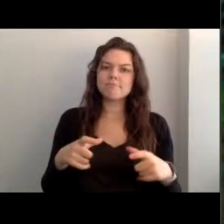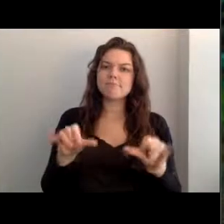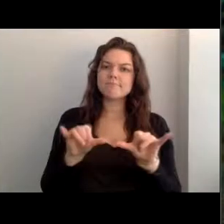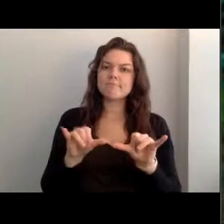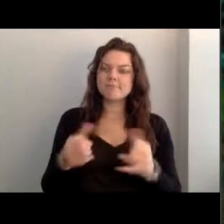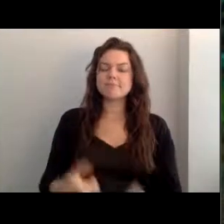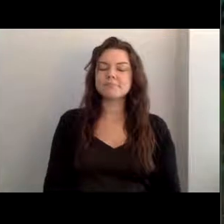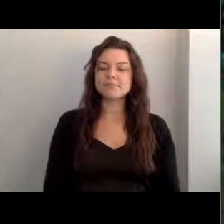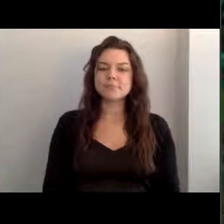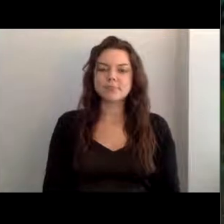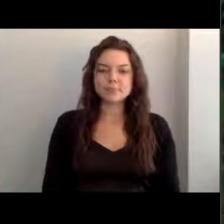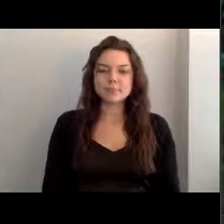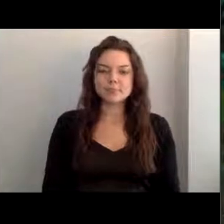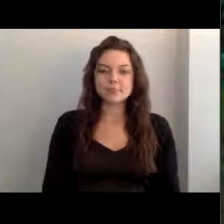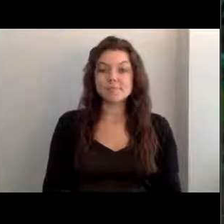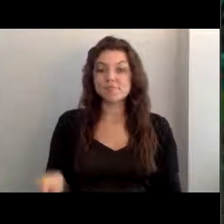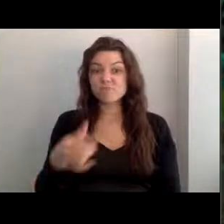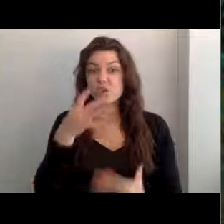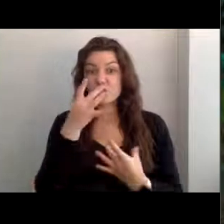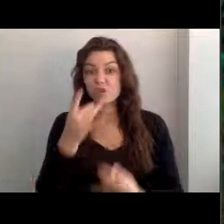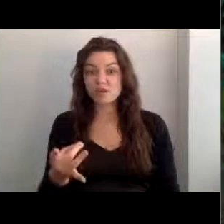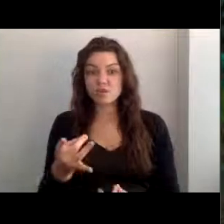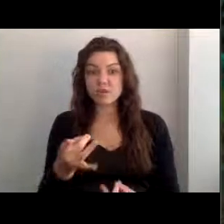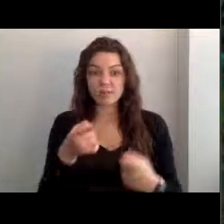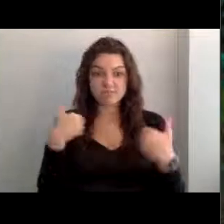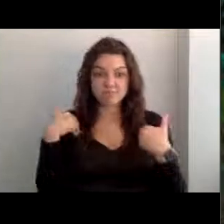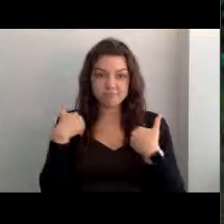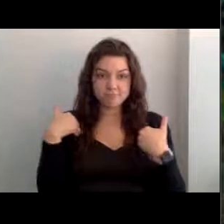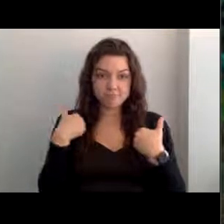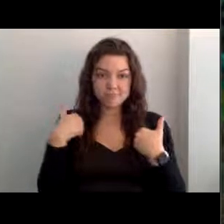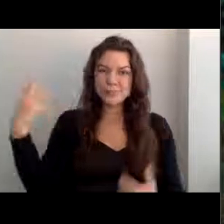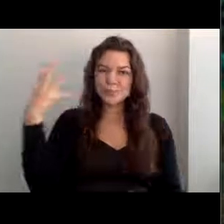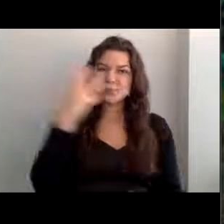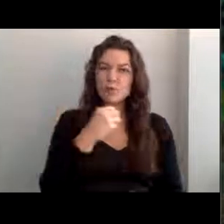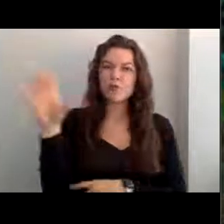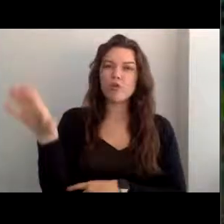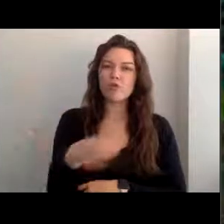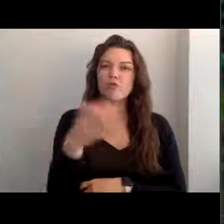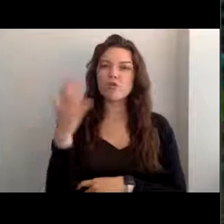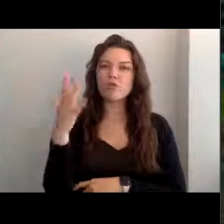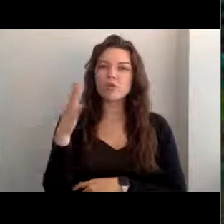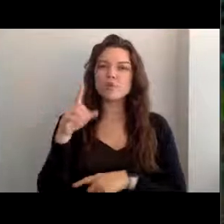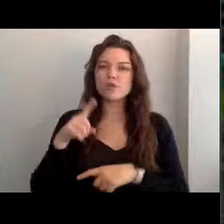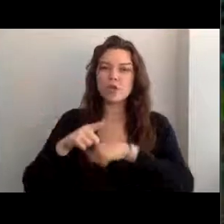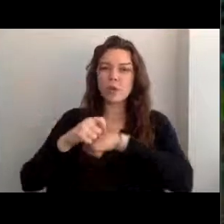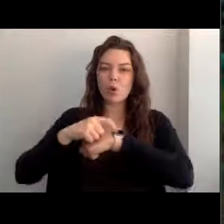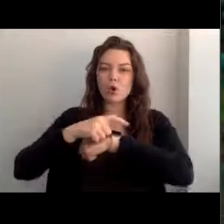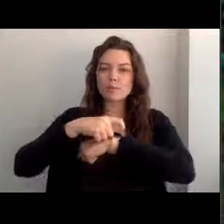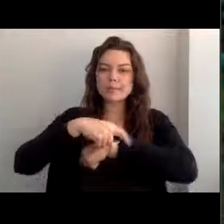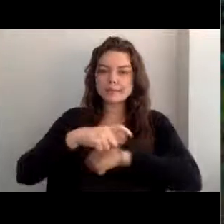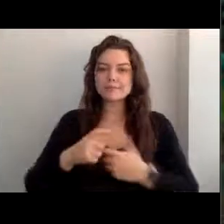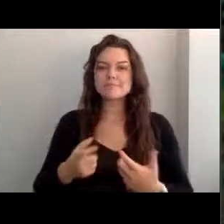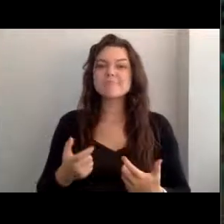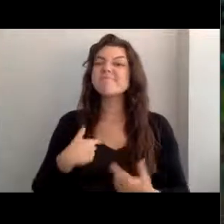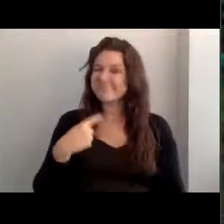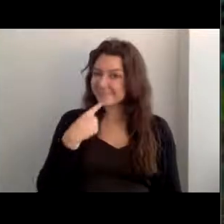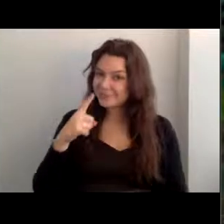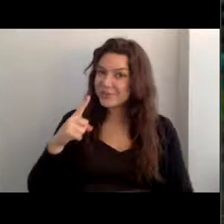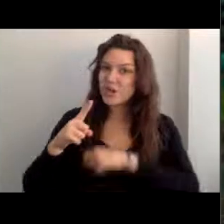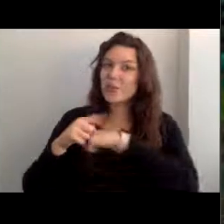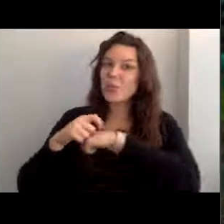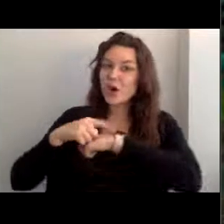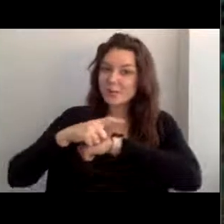Another interesting creature on the reef and one divers love to encounter are the beautiful Christmas tree worms. Yes, I said they're worms, and